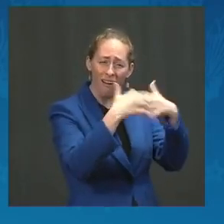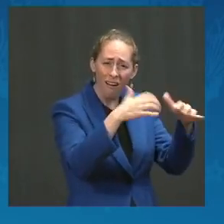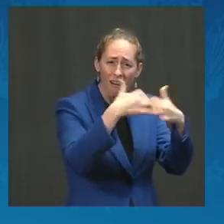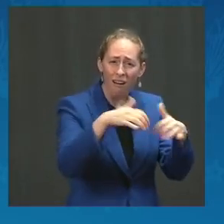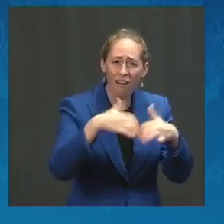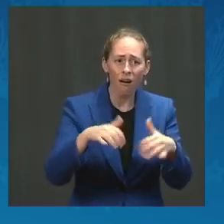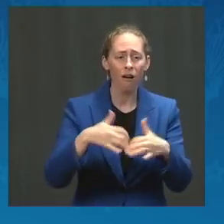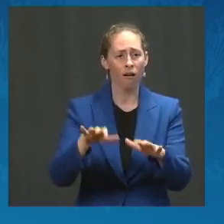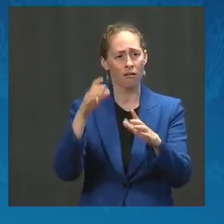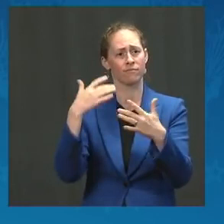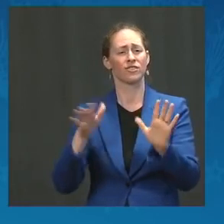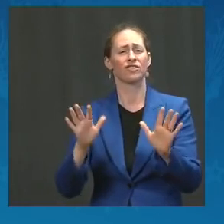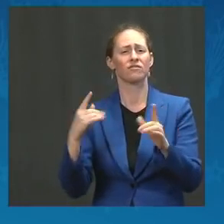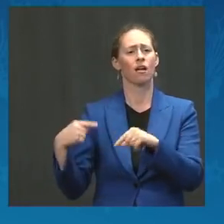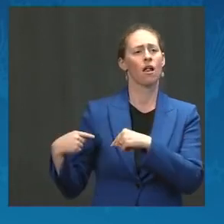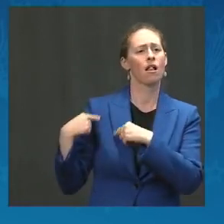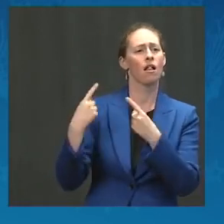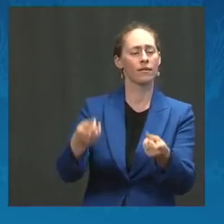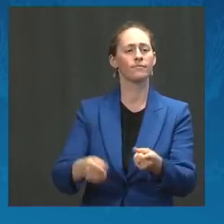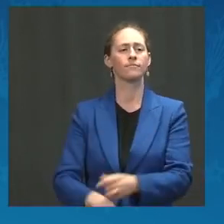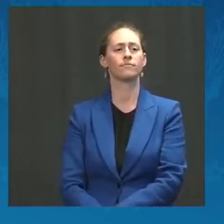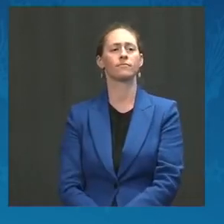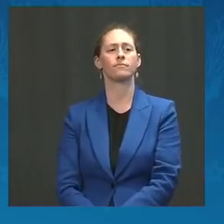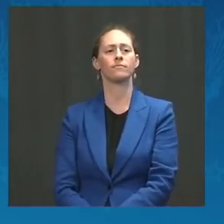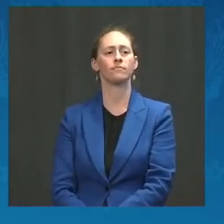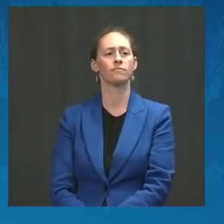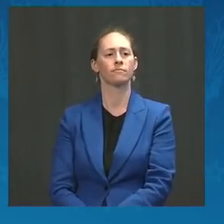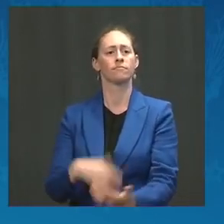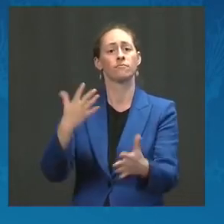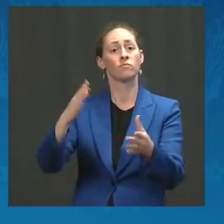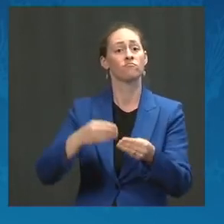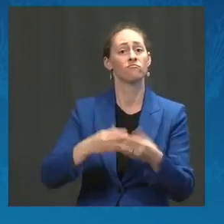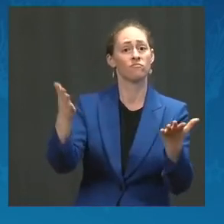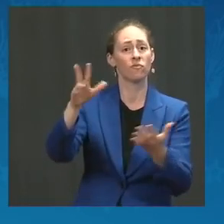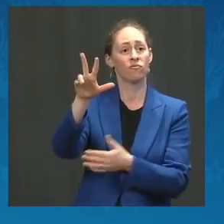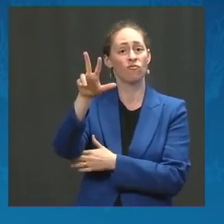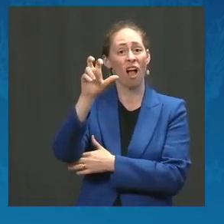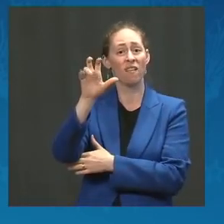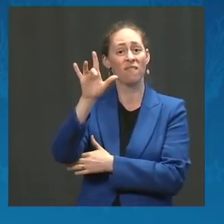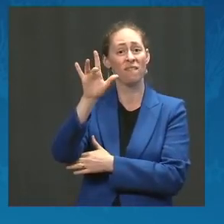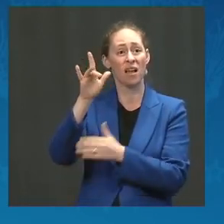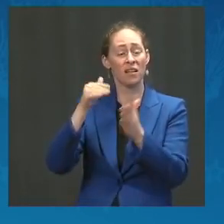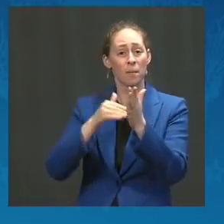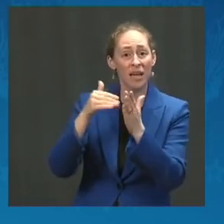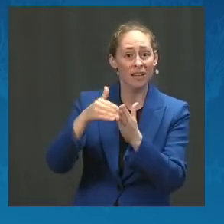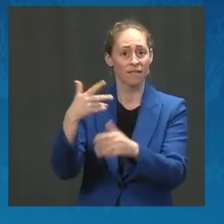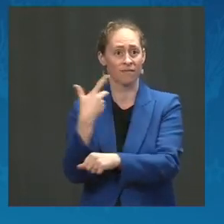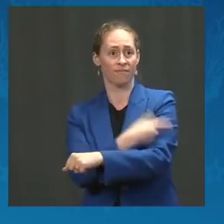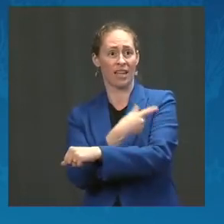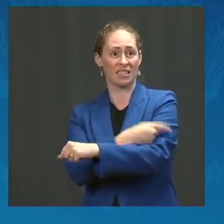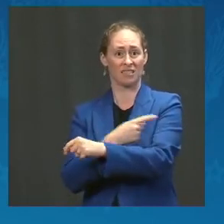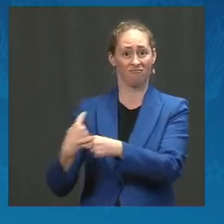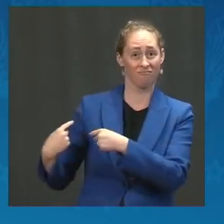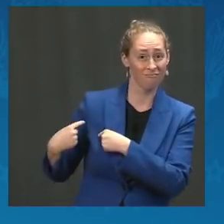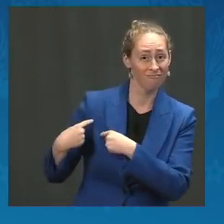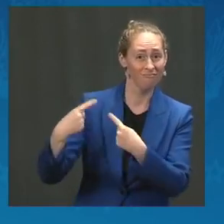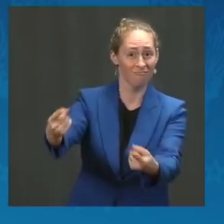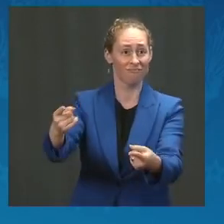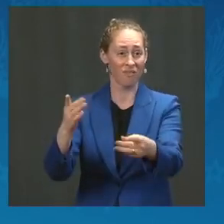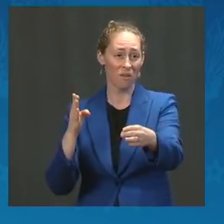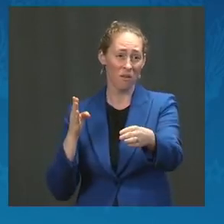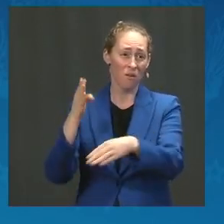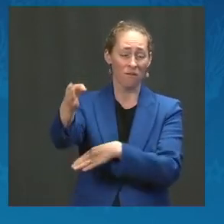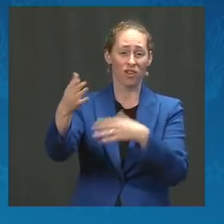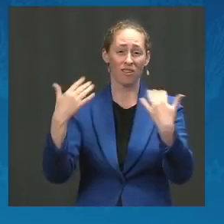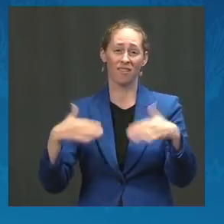325 million vaccinations doses in the past 6 months. We have the tools to prevent this new wave